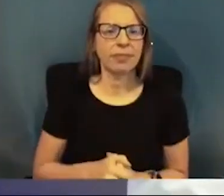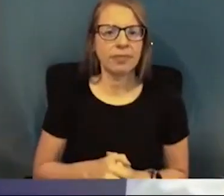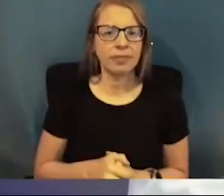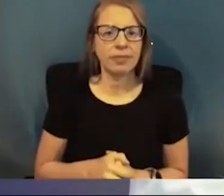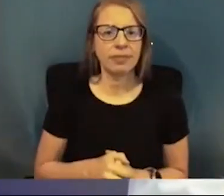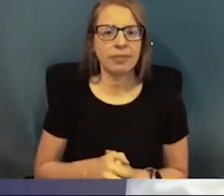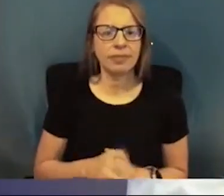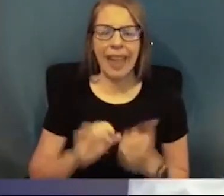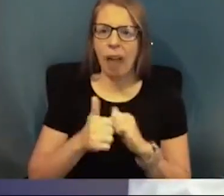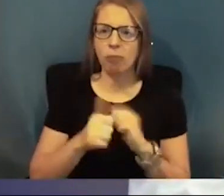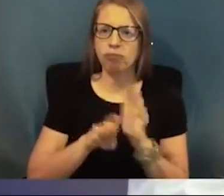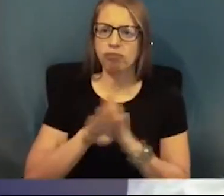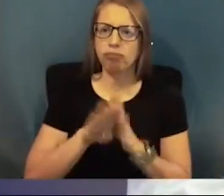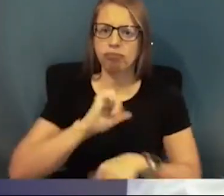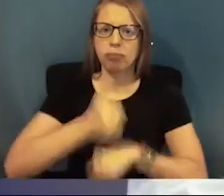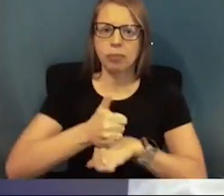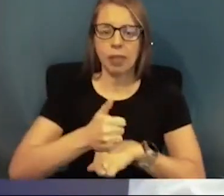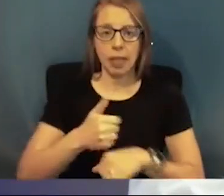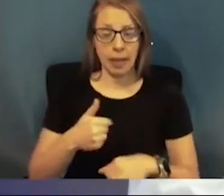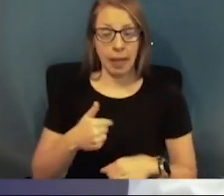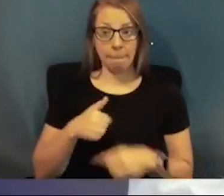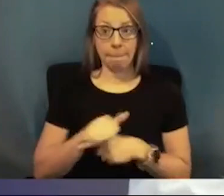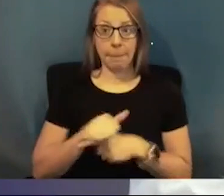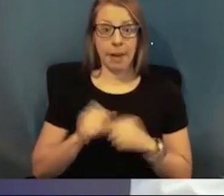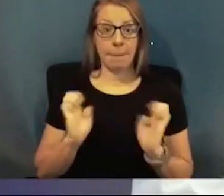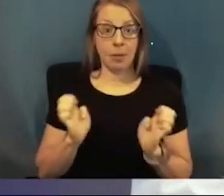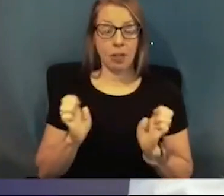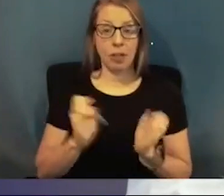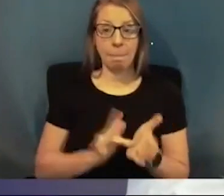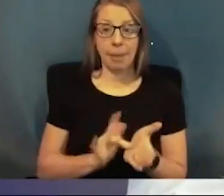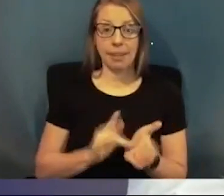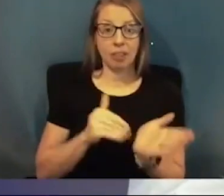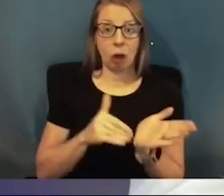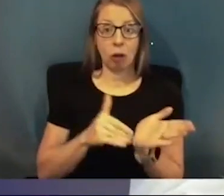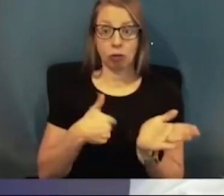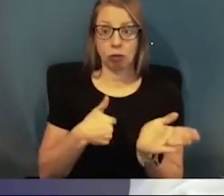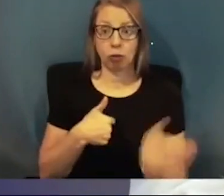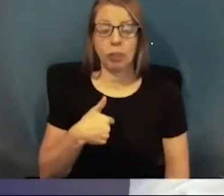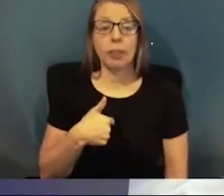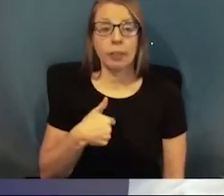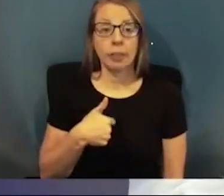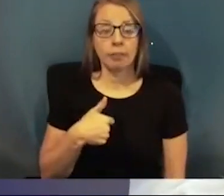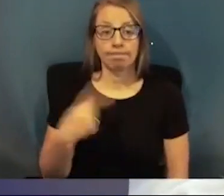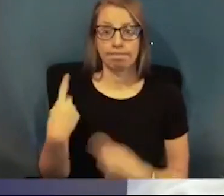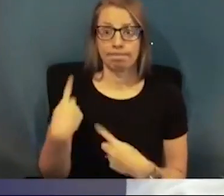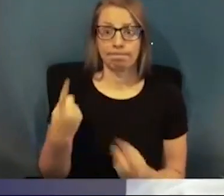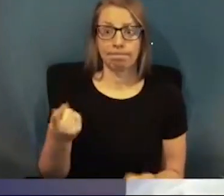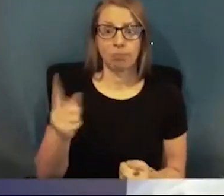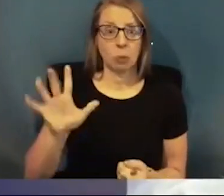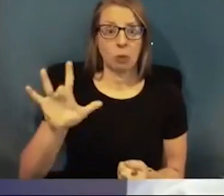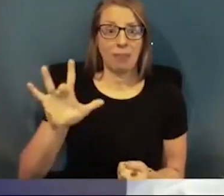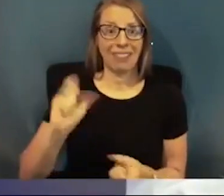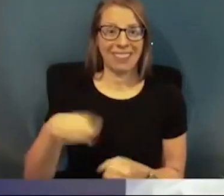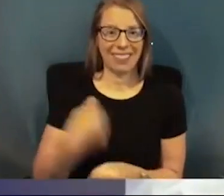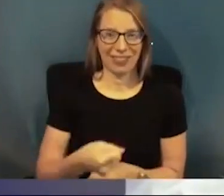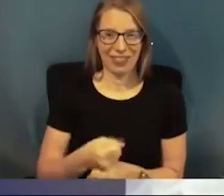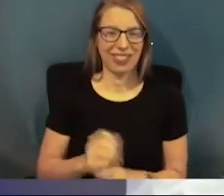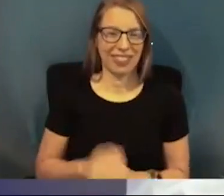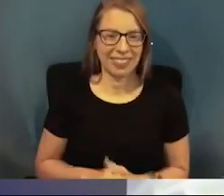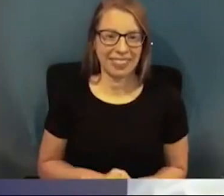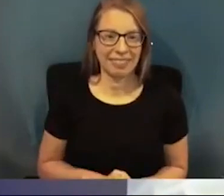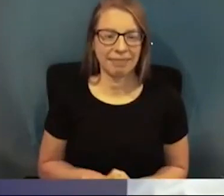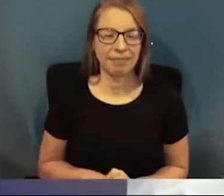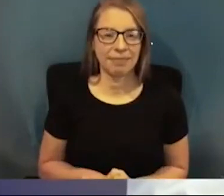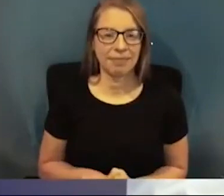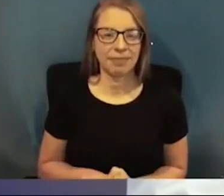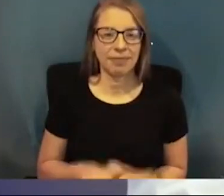practice as an emergency medicine doc, and so been doing that for 25 years. And also